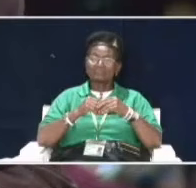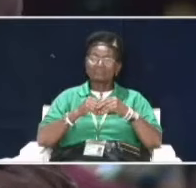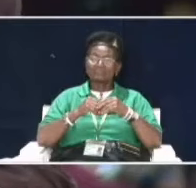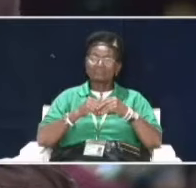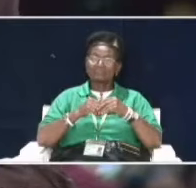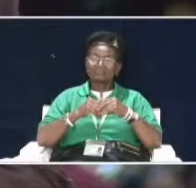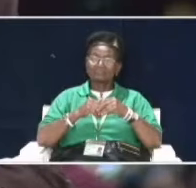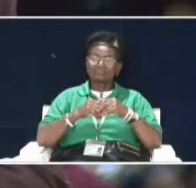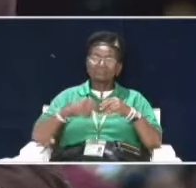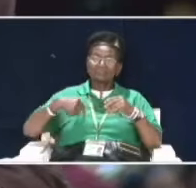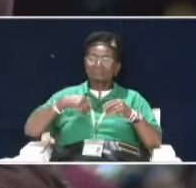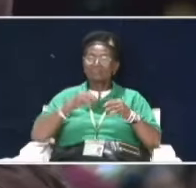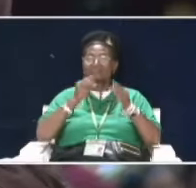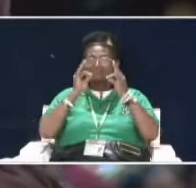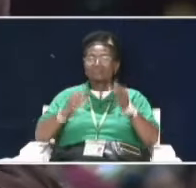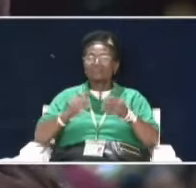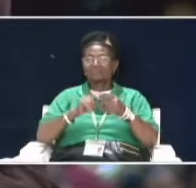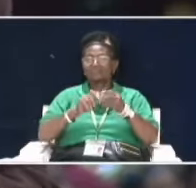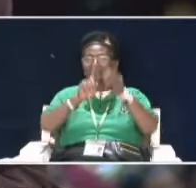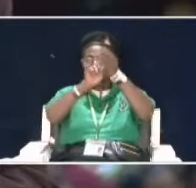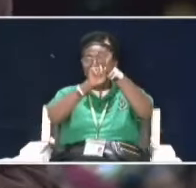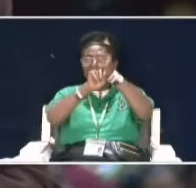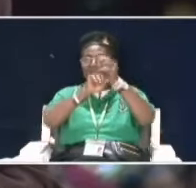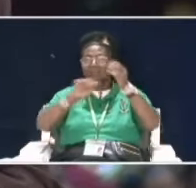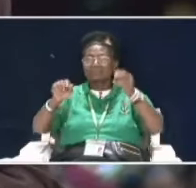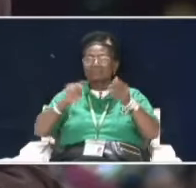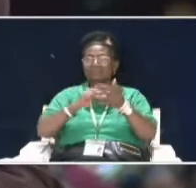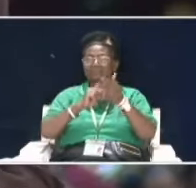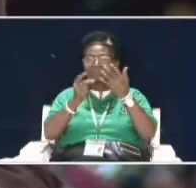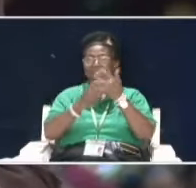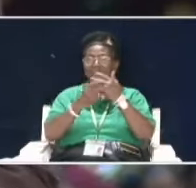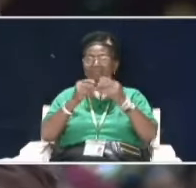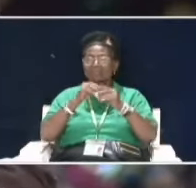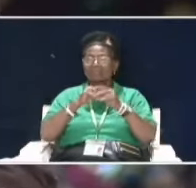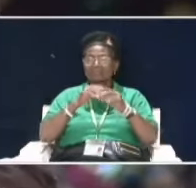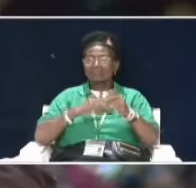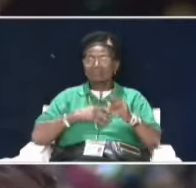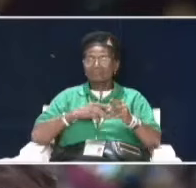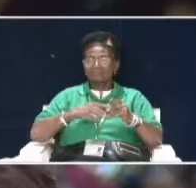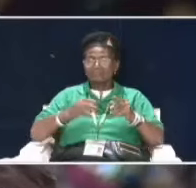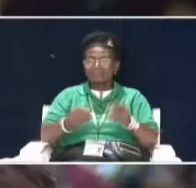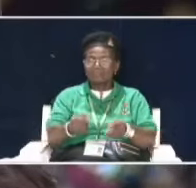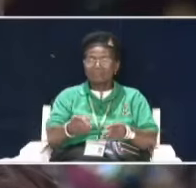we decided to hold a program in my little town.